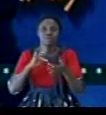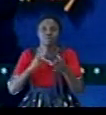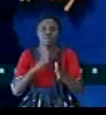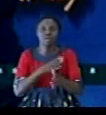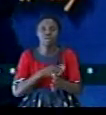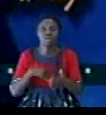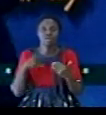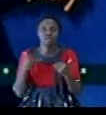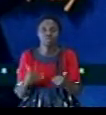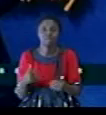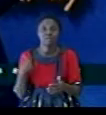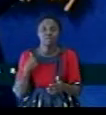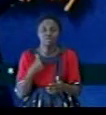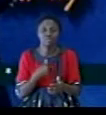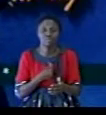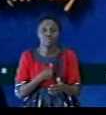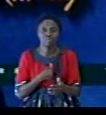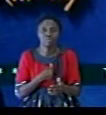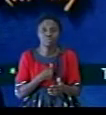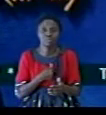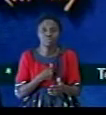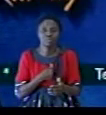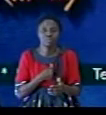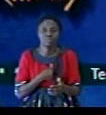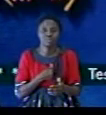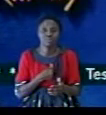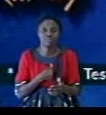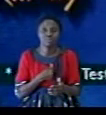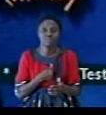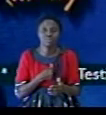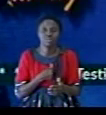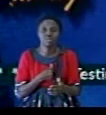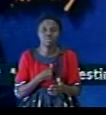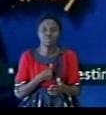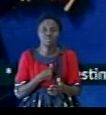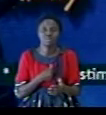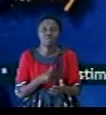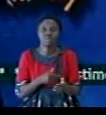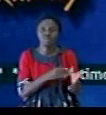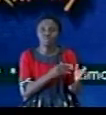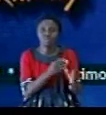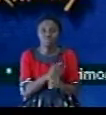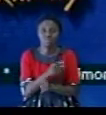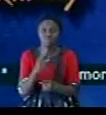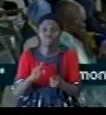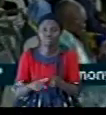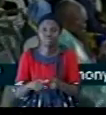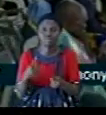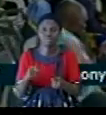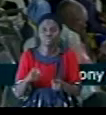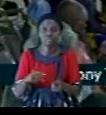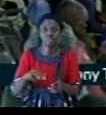now take you to northern Nigeria, Kaduna precisely, for this testimony.